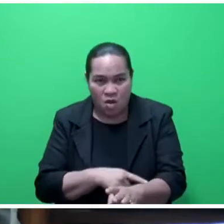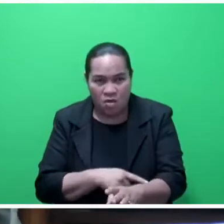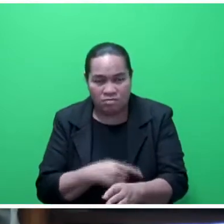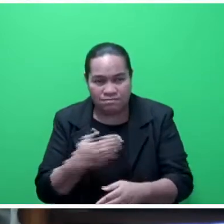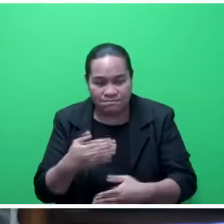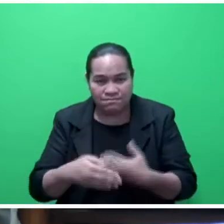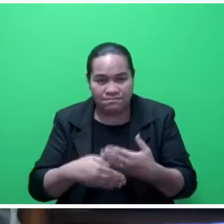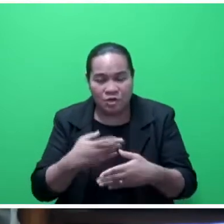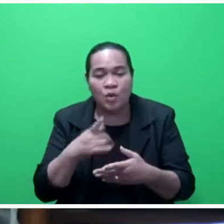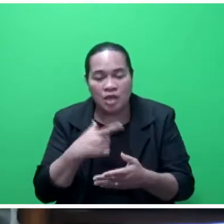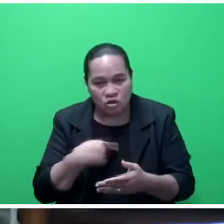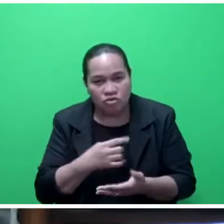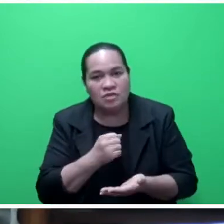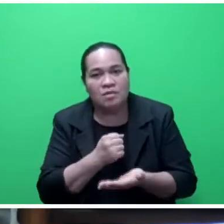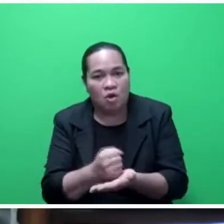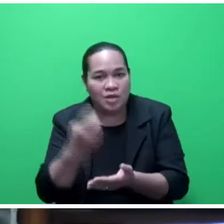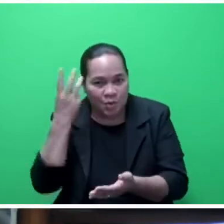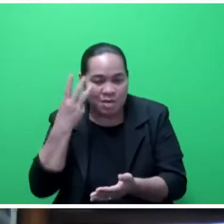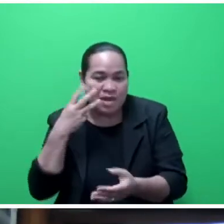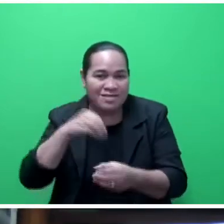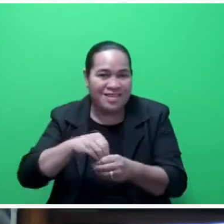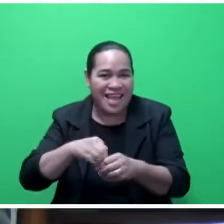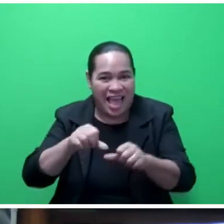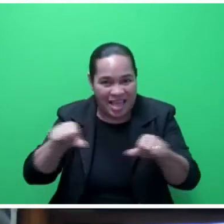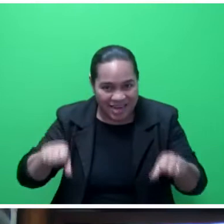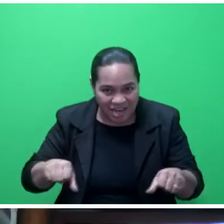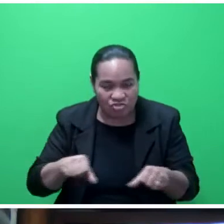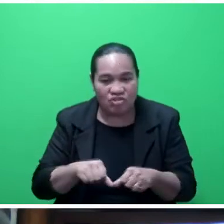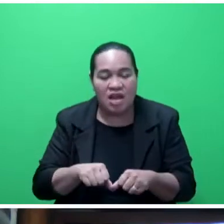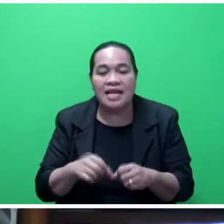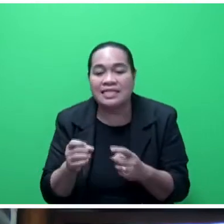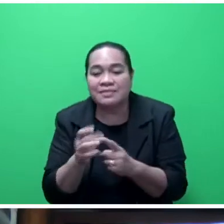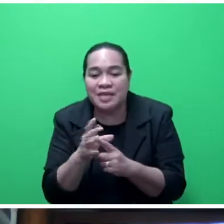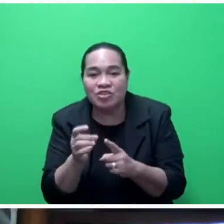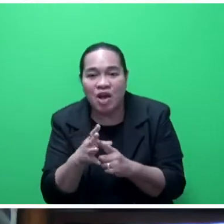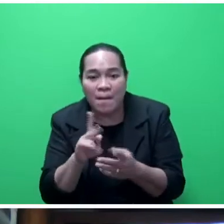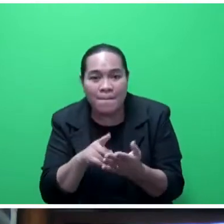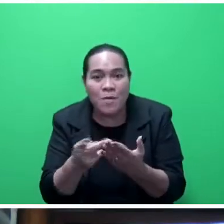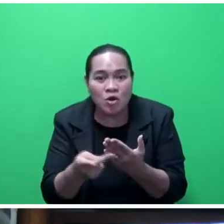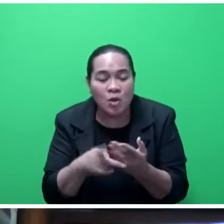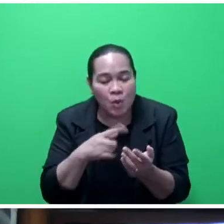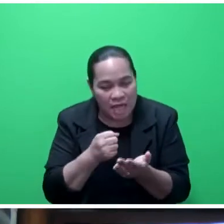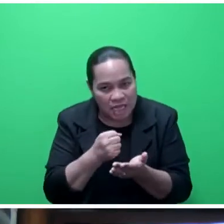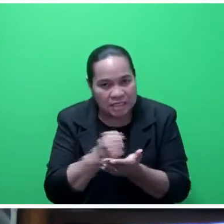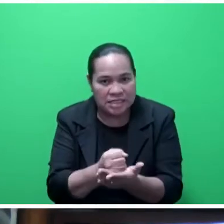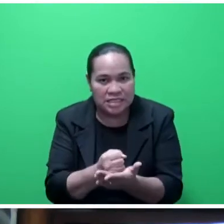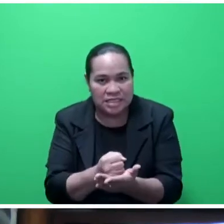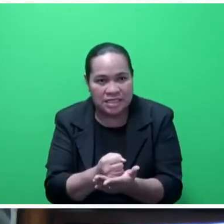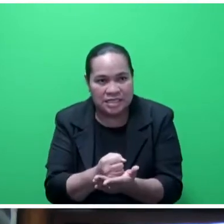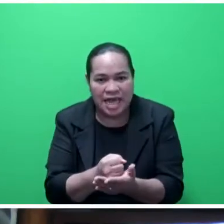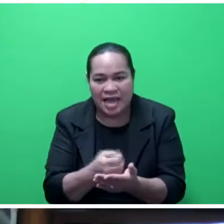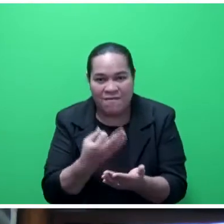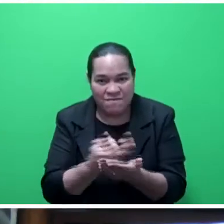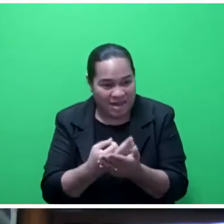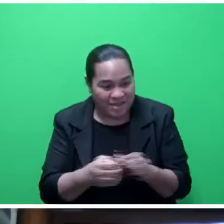Ministry supports women in agriculture. There are specific programs that we assist in terms of funding, in